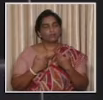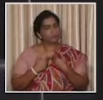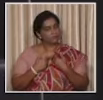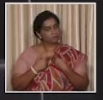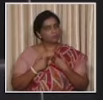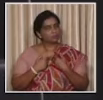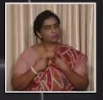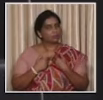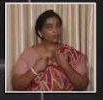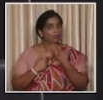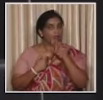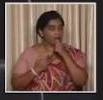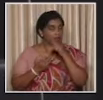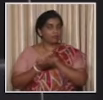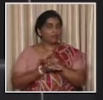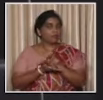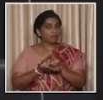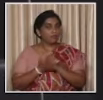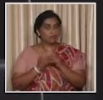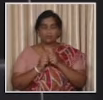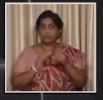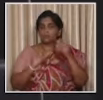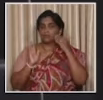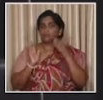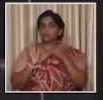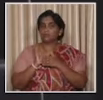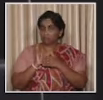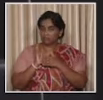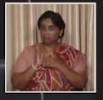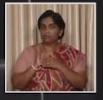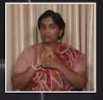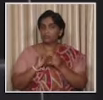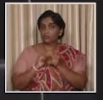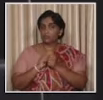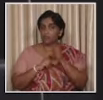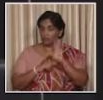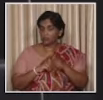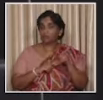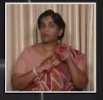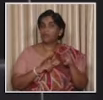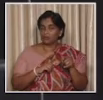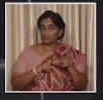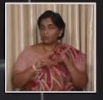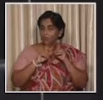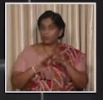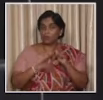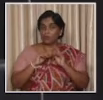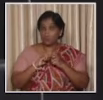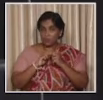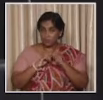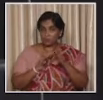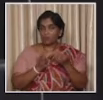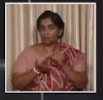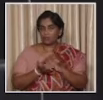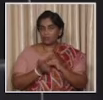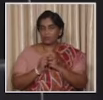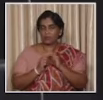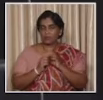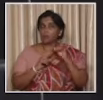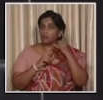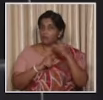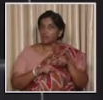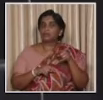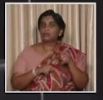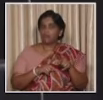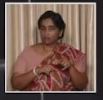that will create a further problem. You see? So therefore, I ask the minister, please clarify these issues regarding